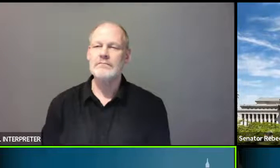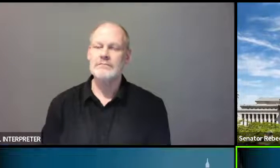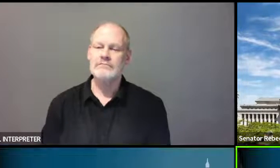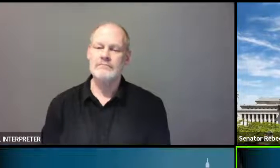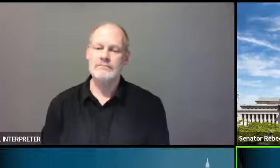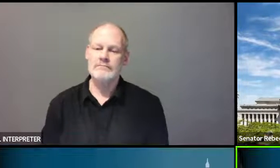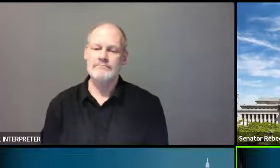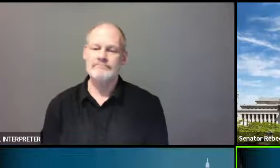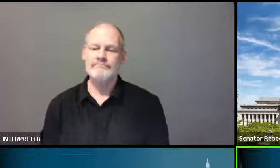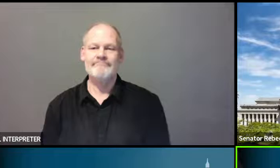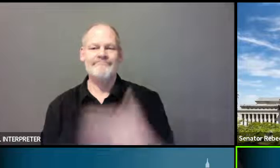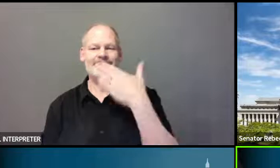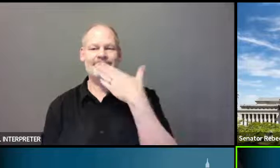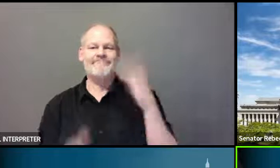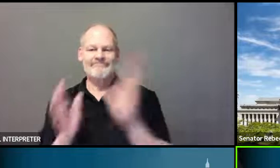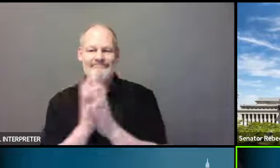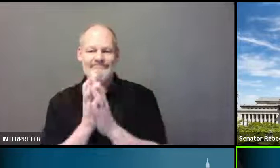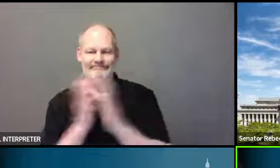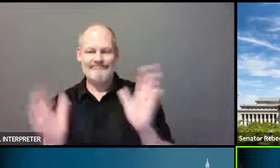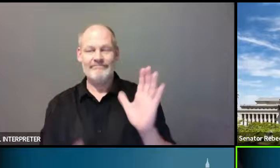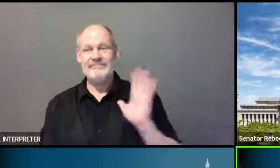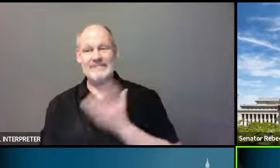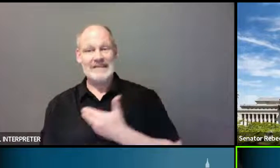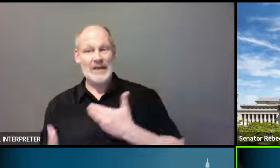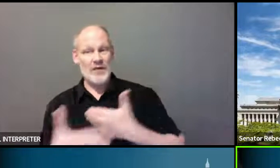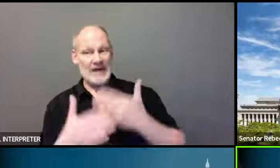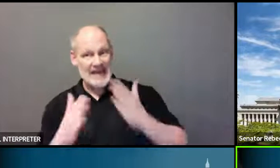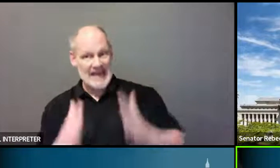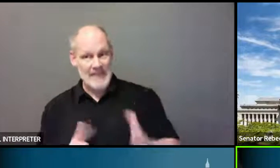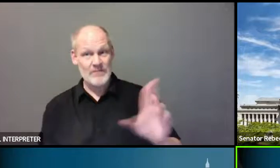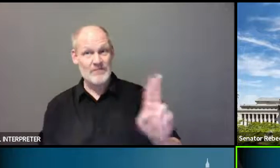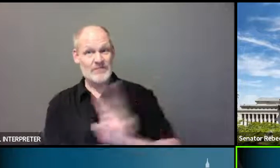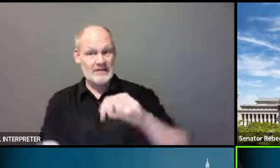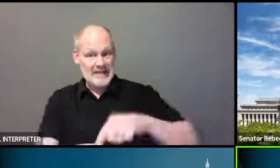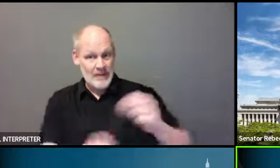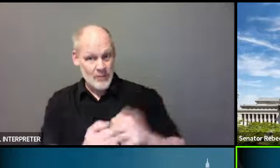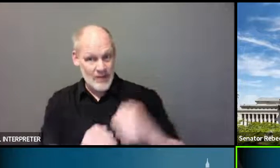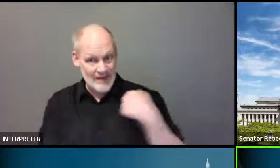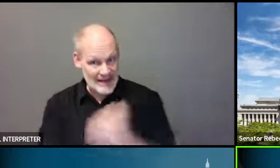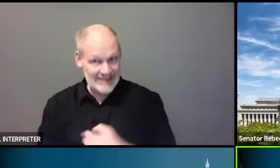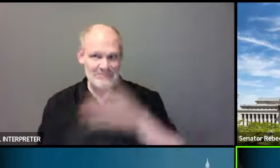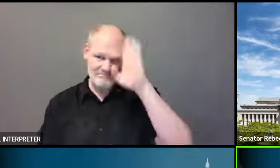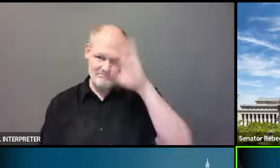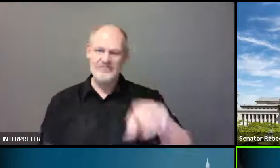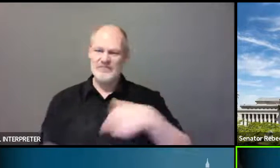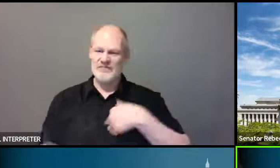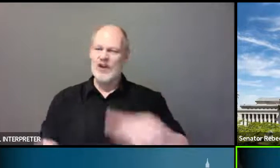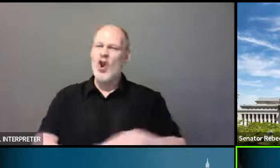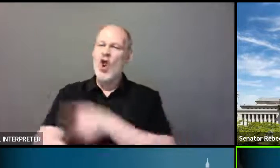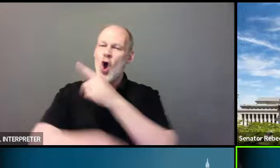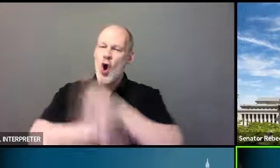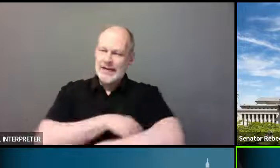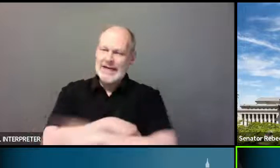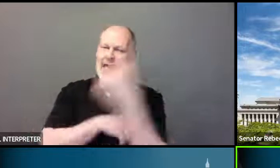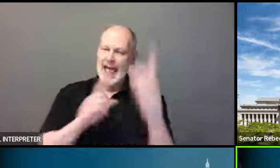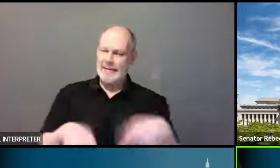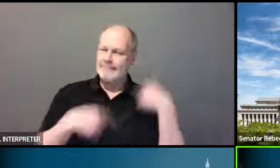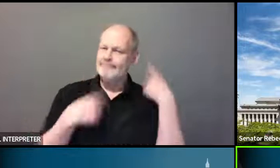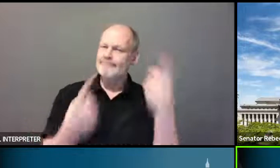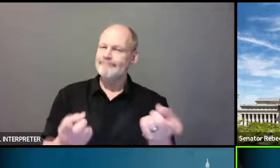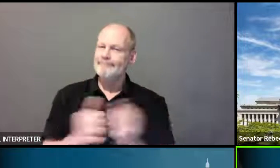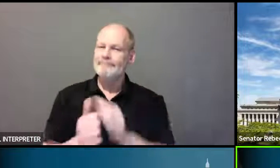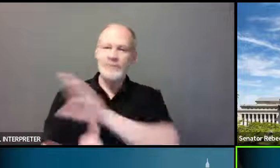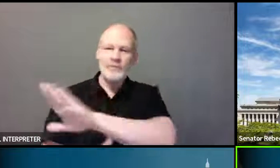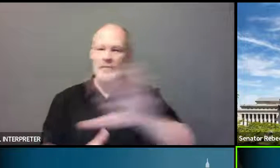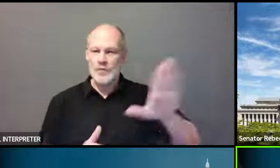Thank you all so much, our neighbors, for taking this time with us. We know you've had a long day already doing what you do with and for